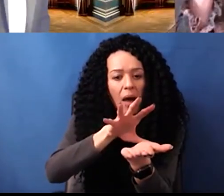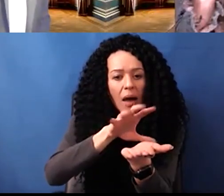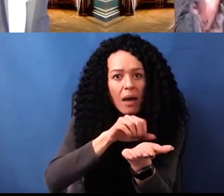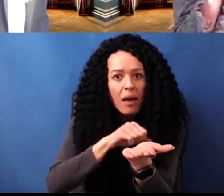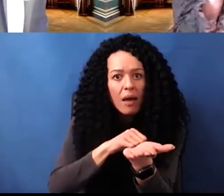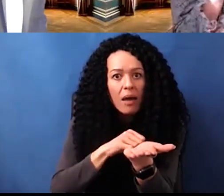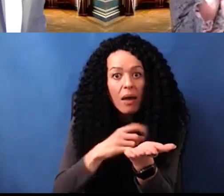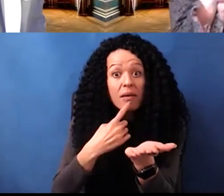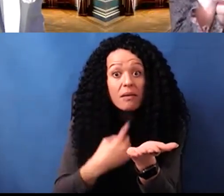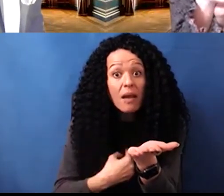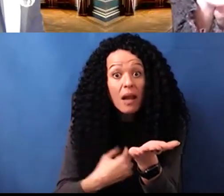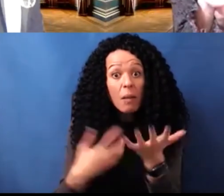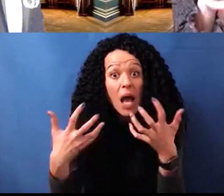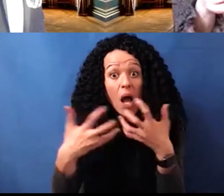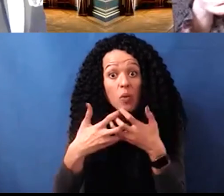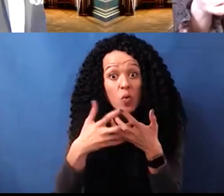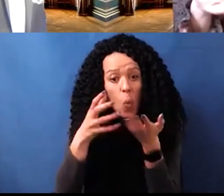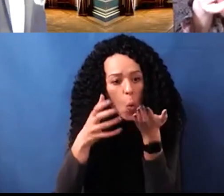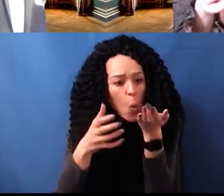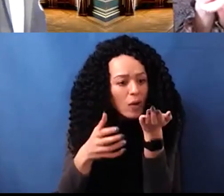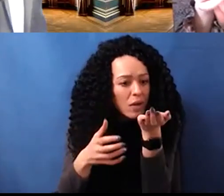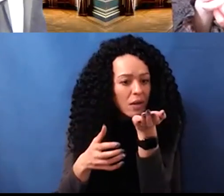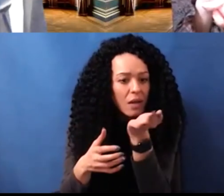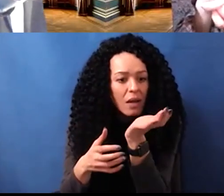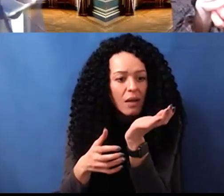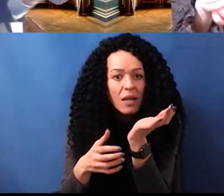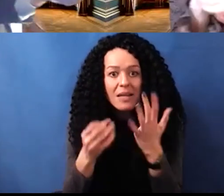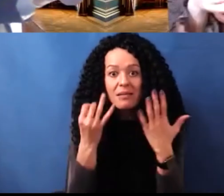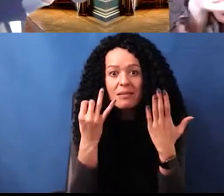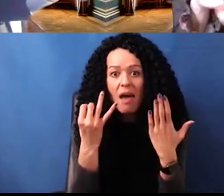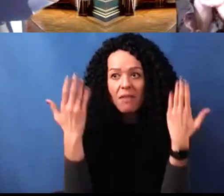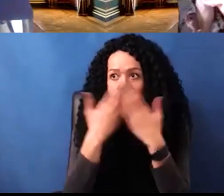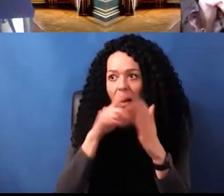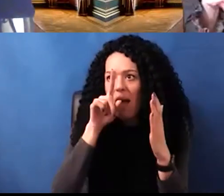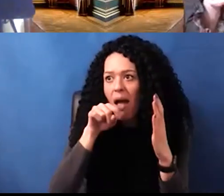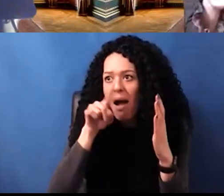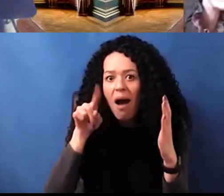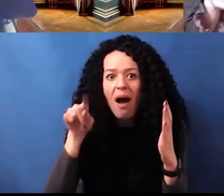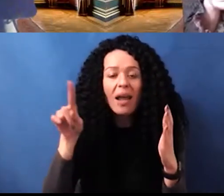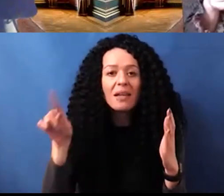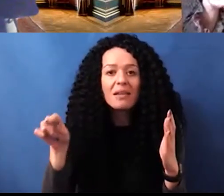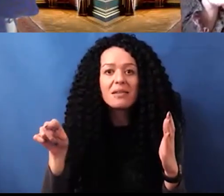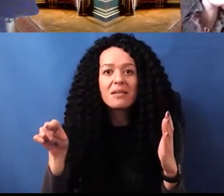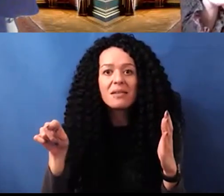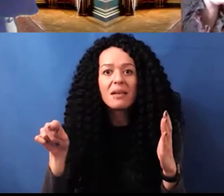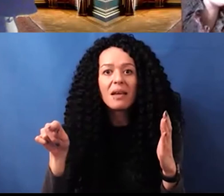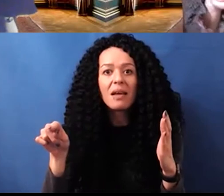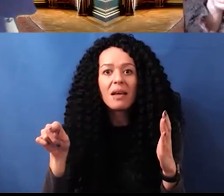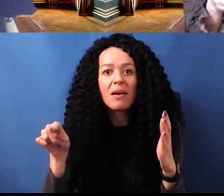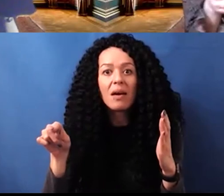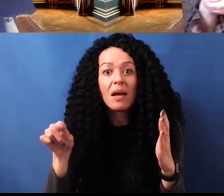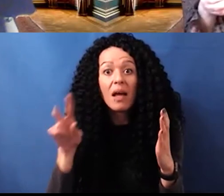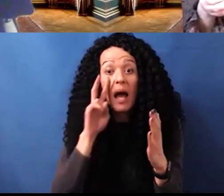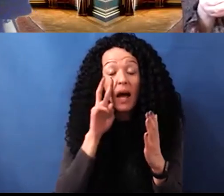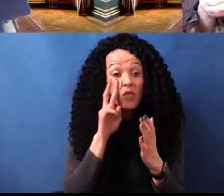telling me how to hold 7 dark lines. I saw